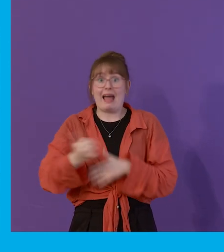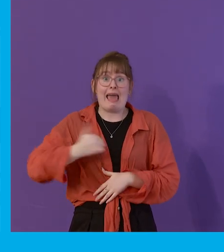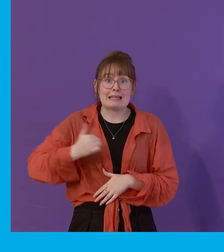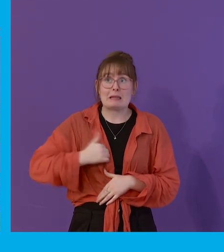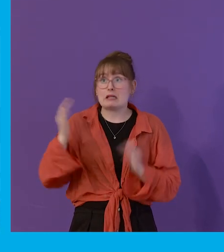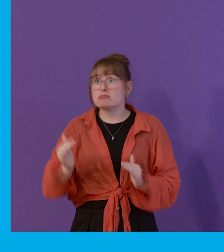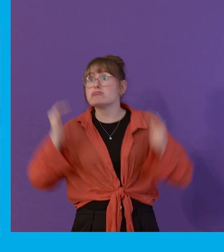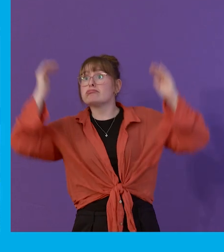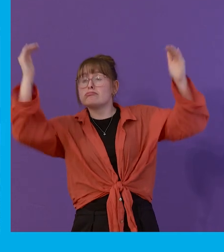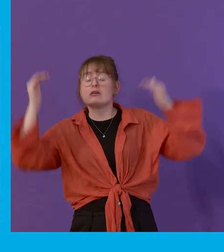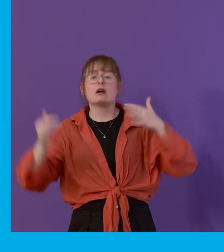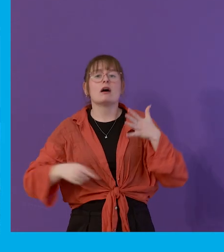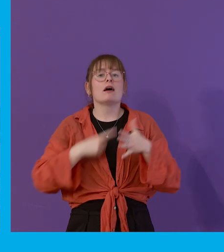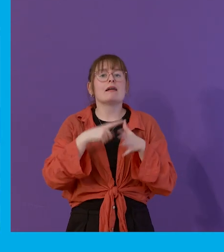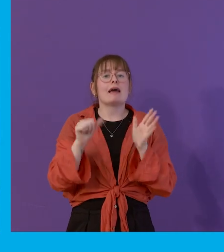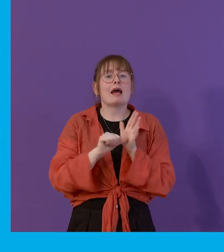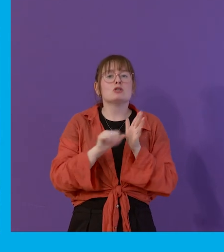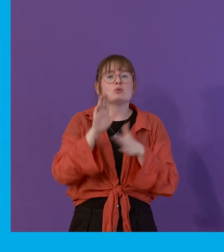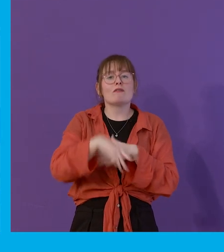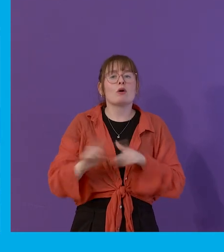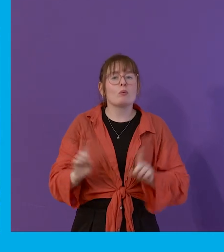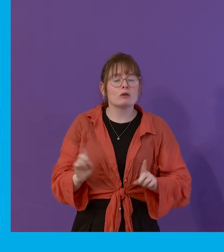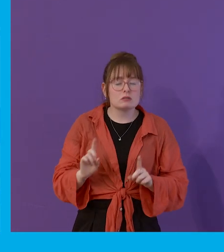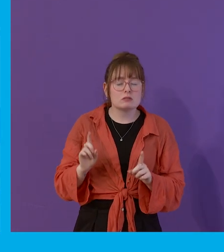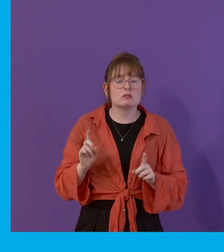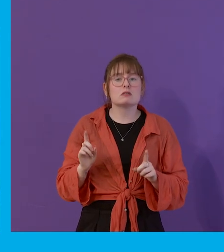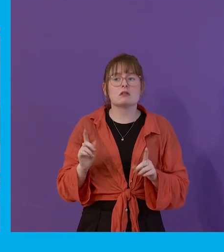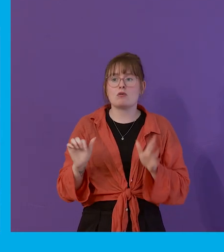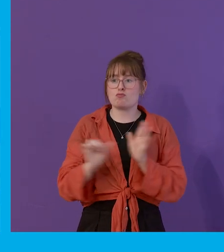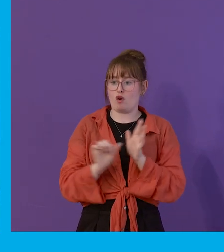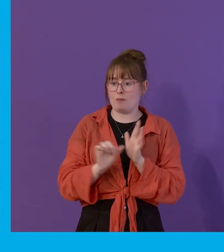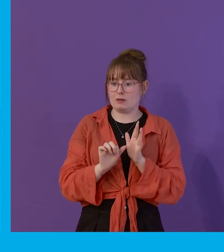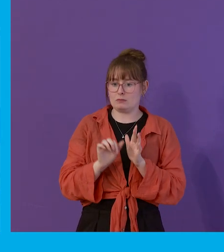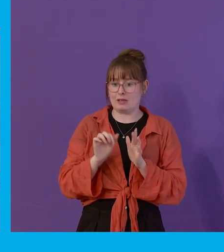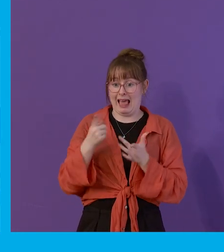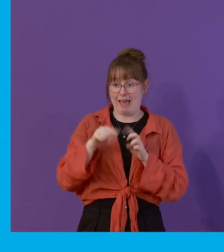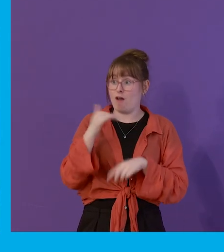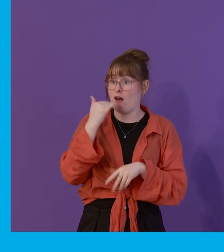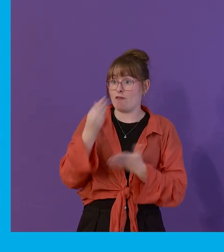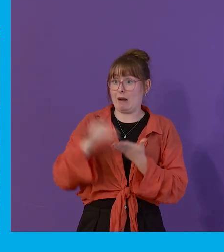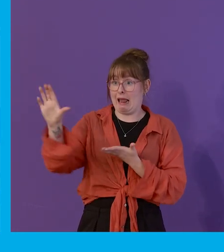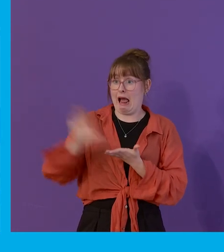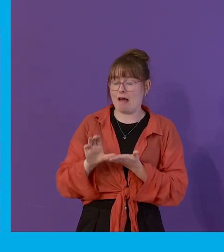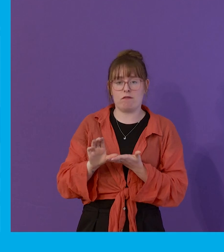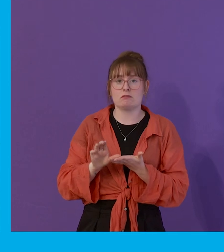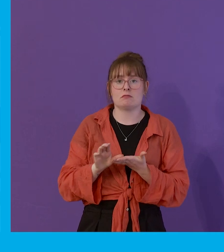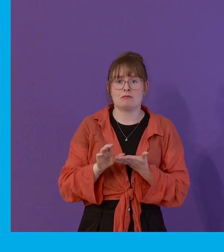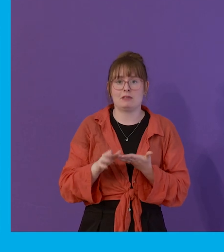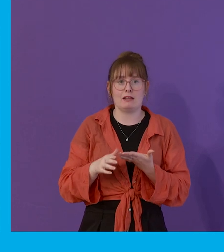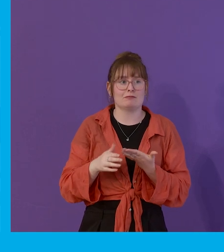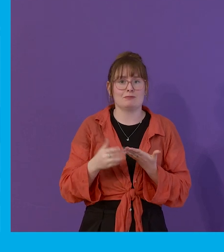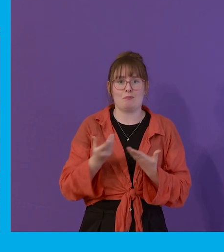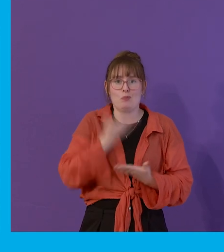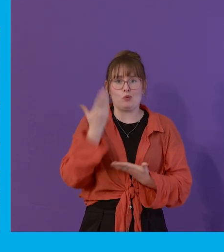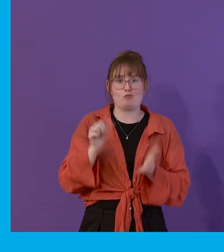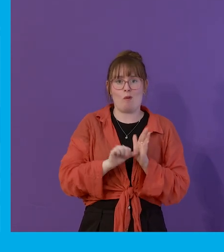there's issues around the problems that wouldn't occur if we had enough funding in the first place. And